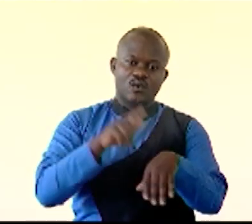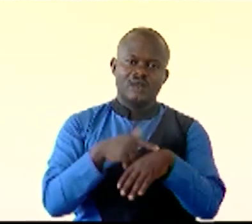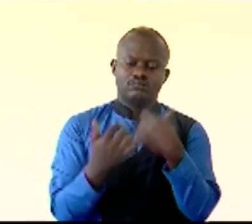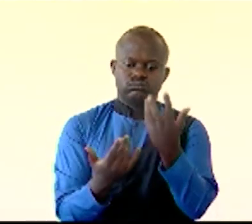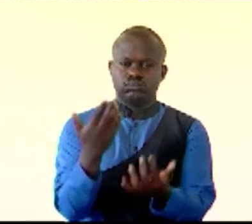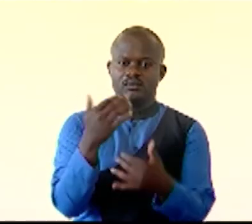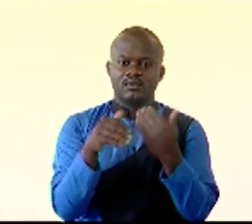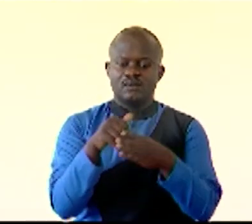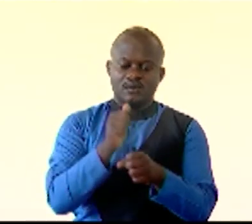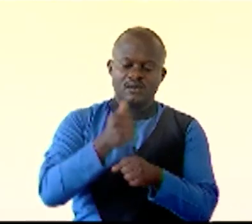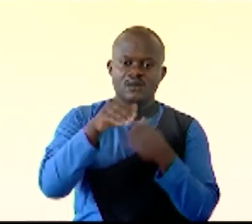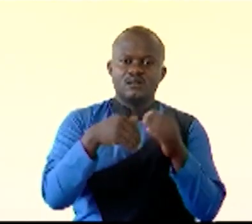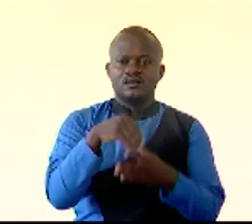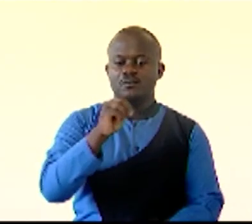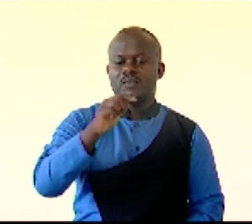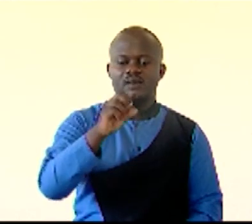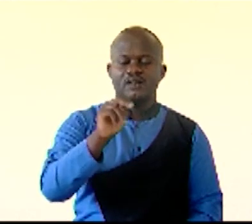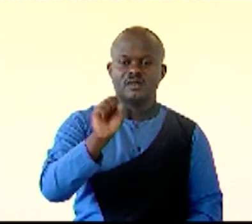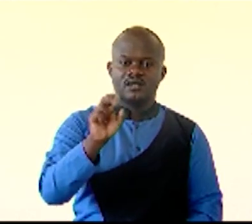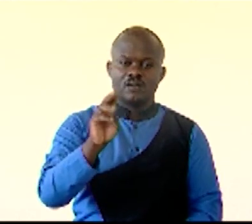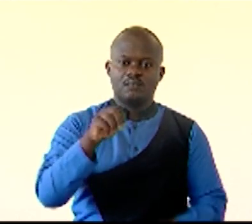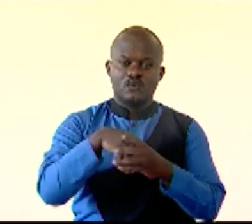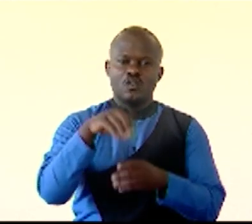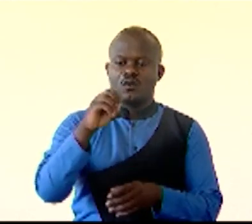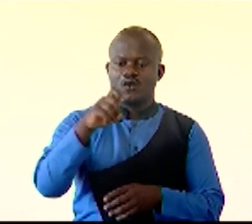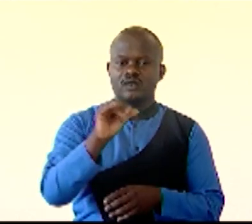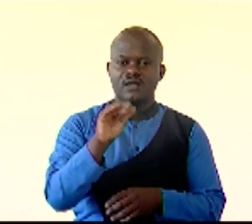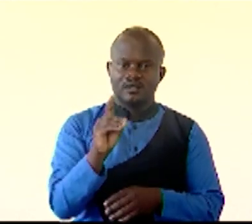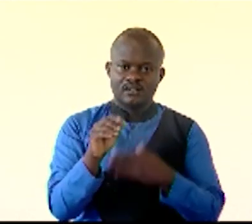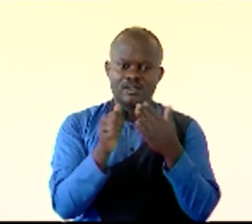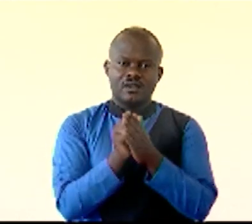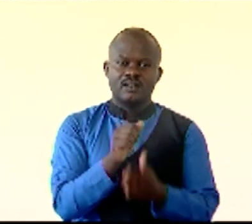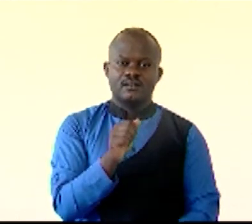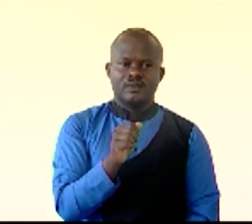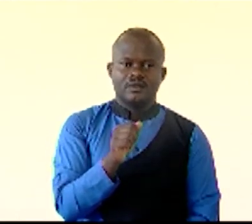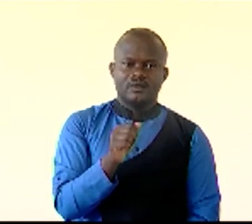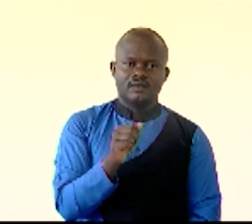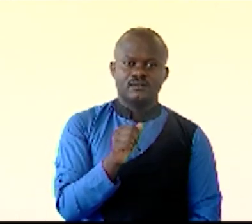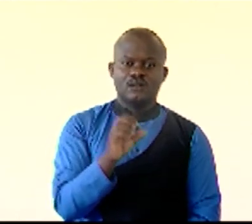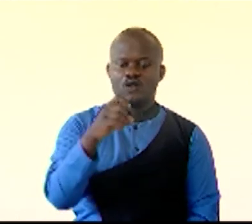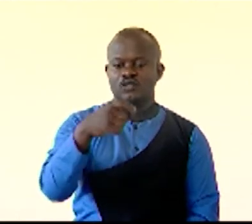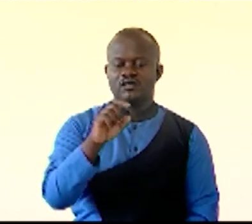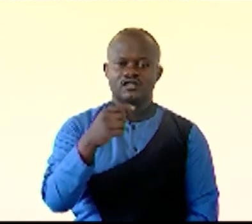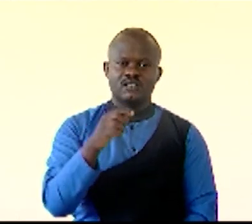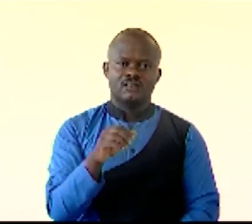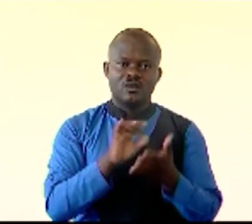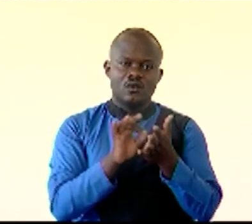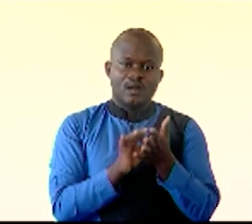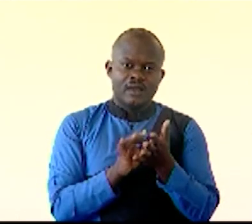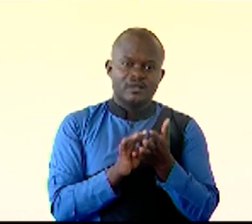to produce magnesium oxide, nitrogen dioxide, and oxygen. Write a